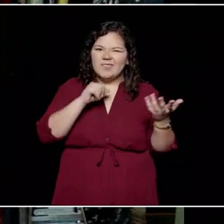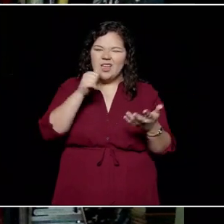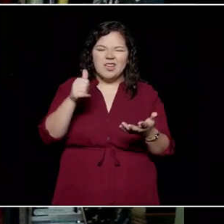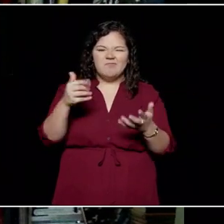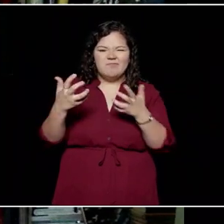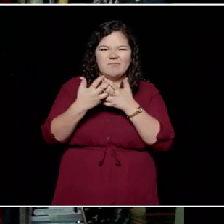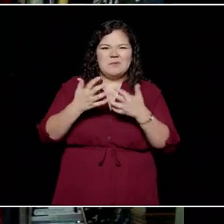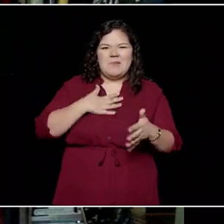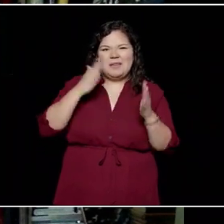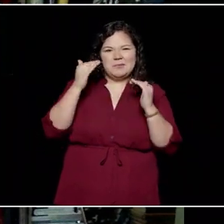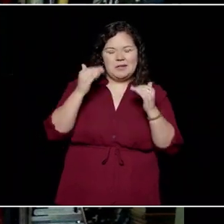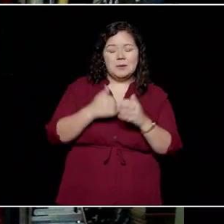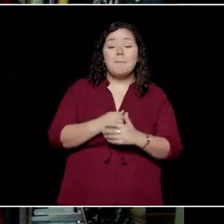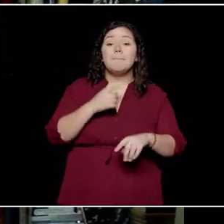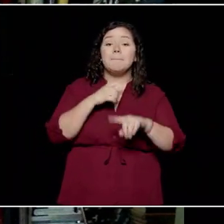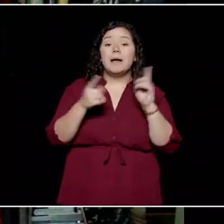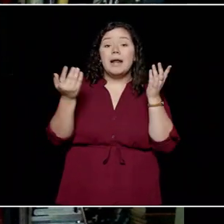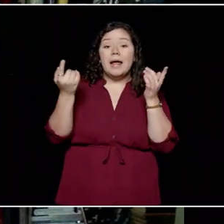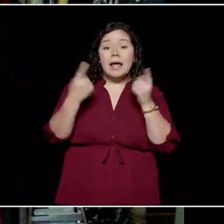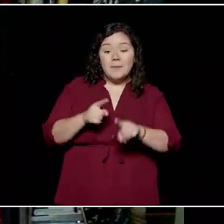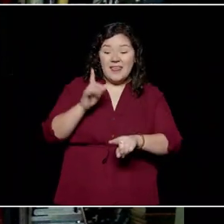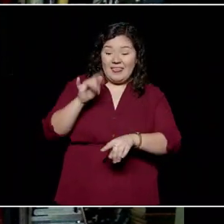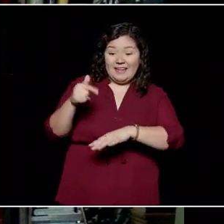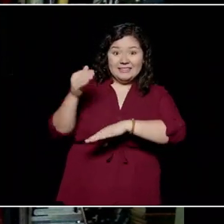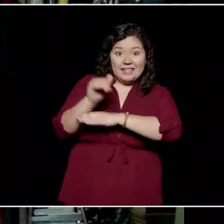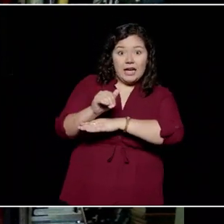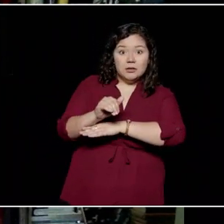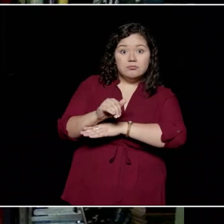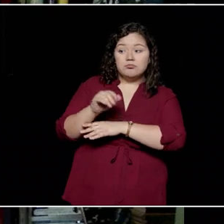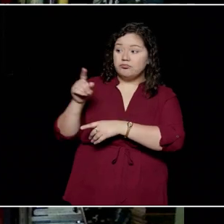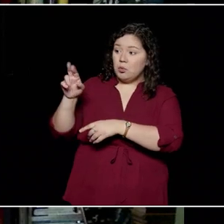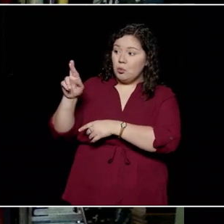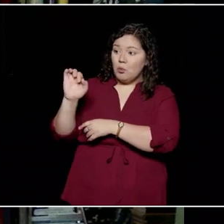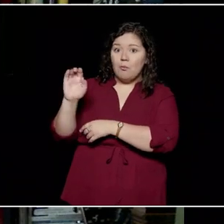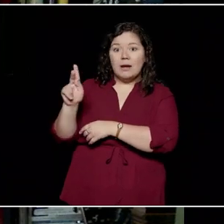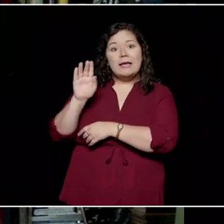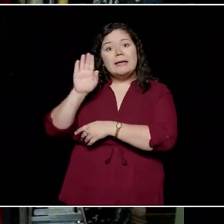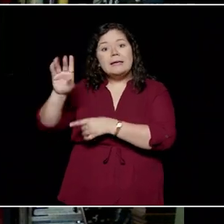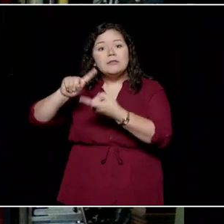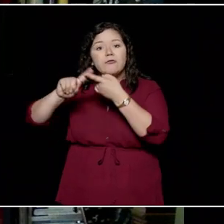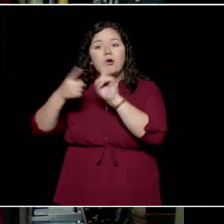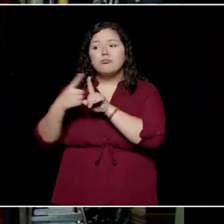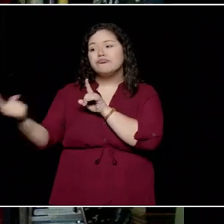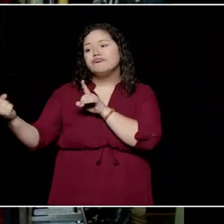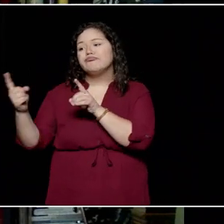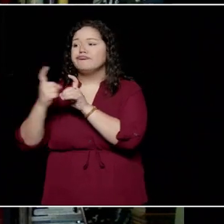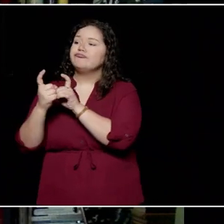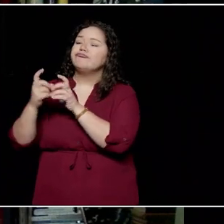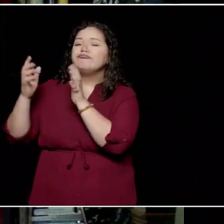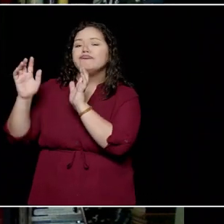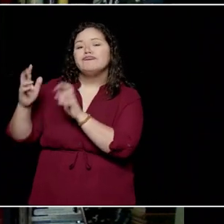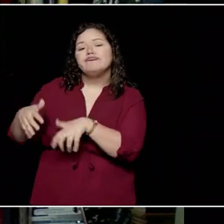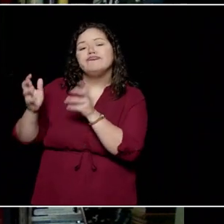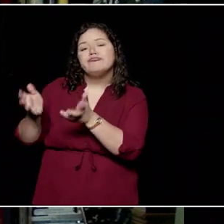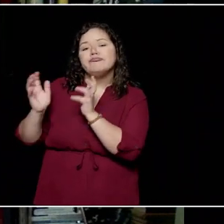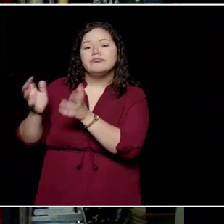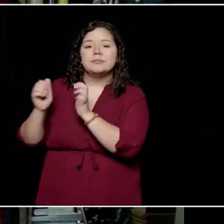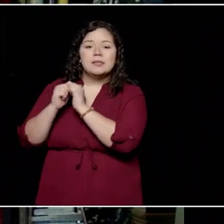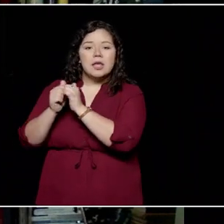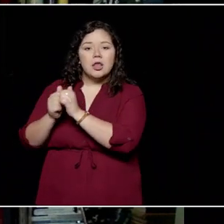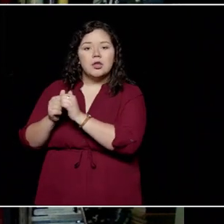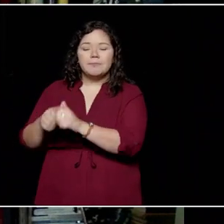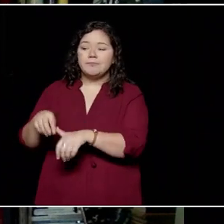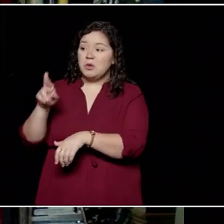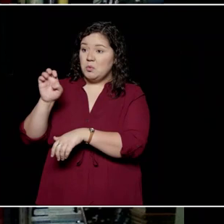Columbia, an old friend of Rick Hansen's popped by his house. And they were having a few pops, and they were chatting. And Rick